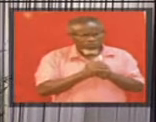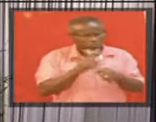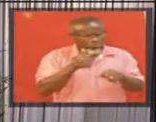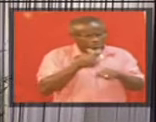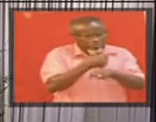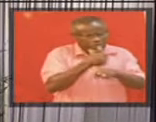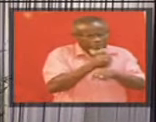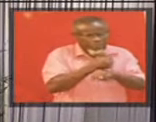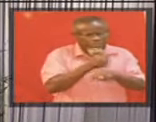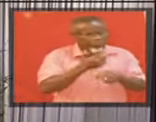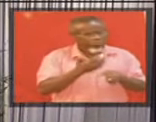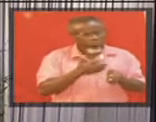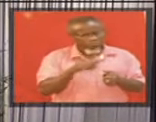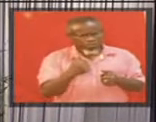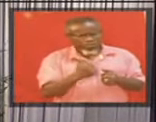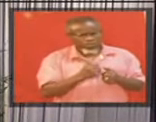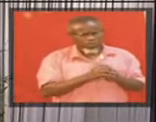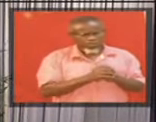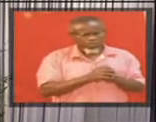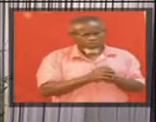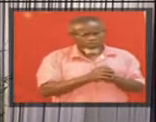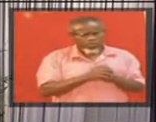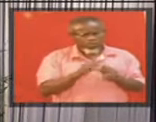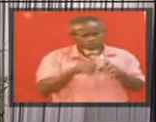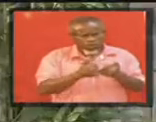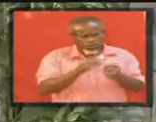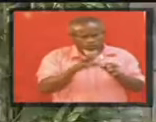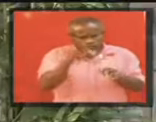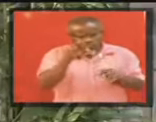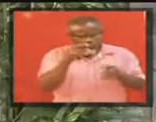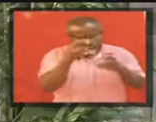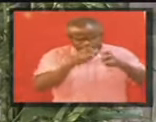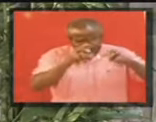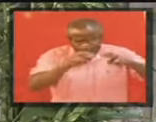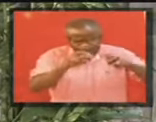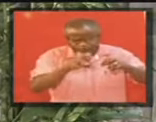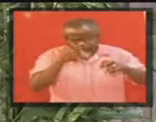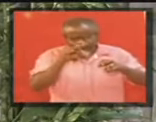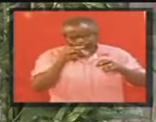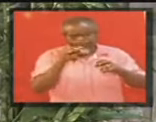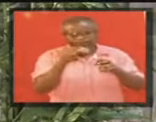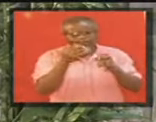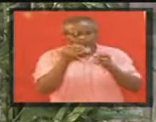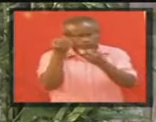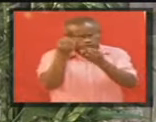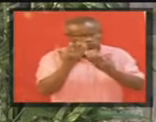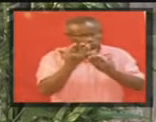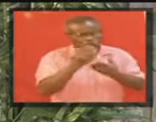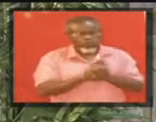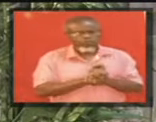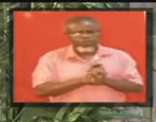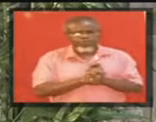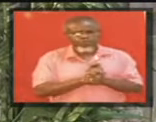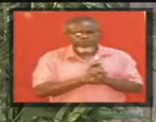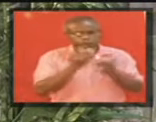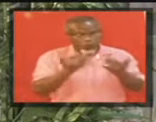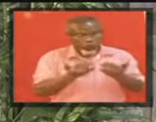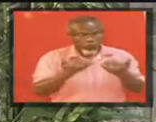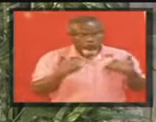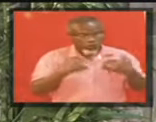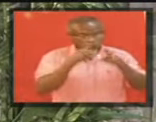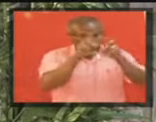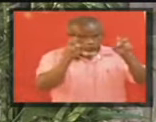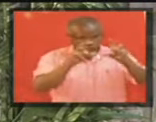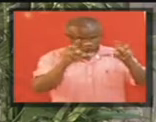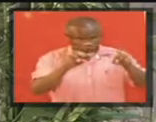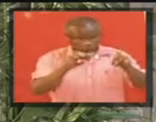Thank you very much, Dr. Hines. And we move now to our question and answer segment. Media representatives, 2 questions, please.